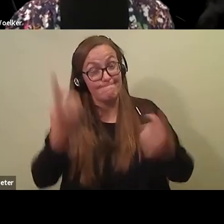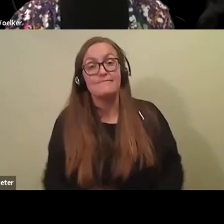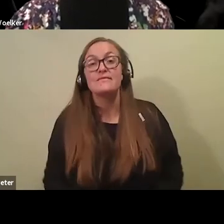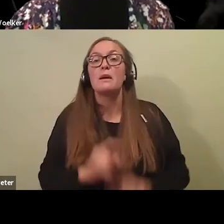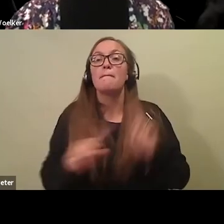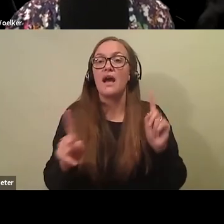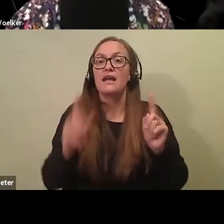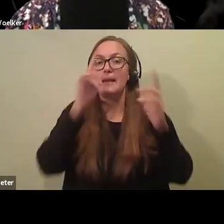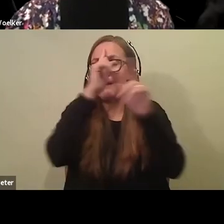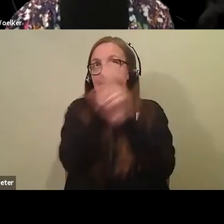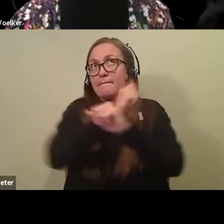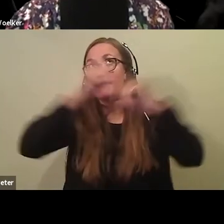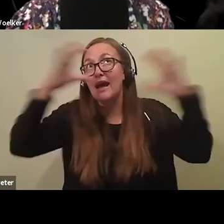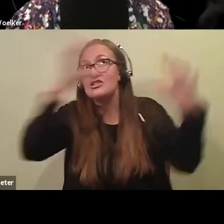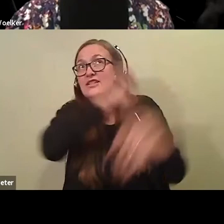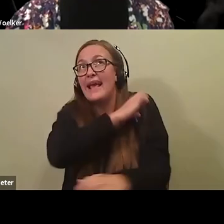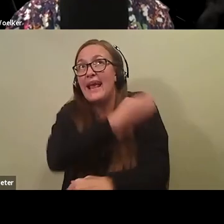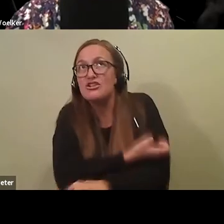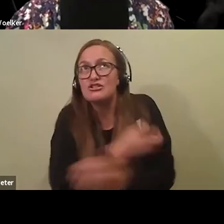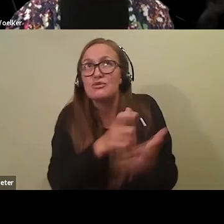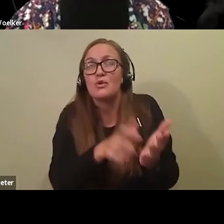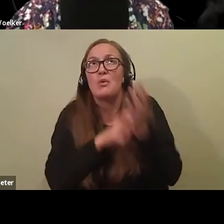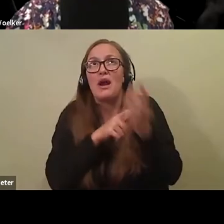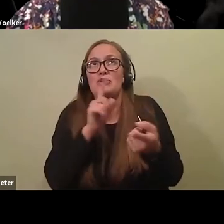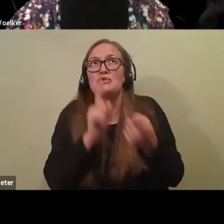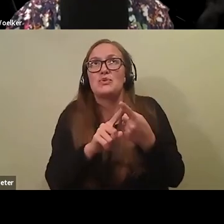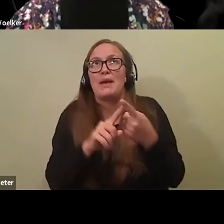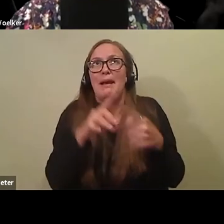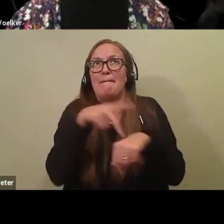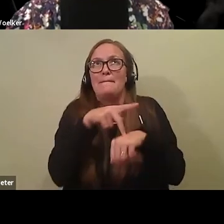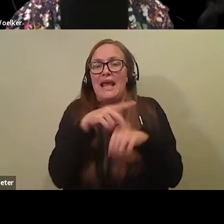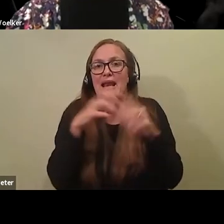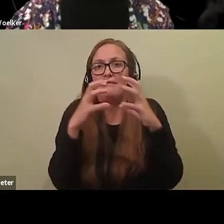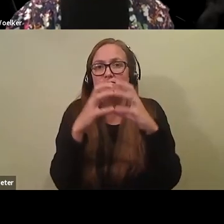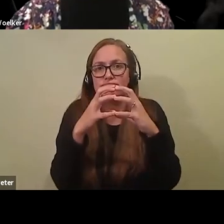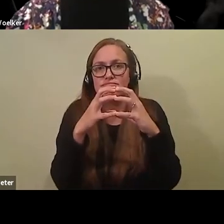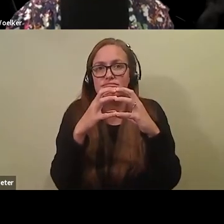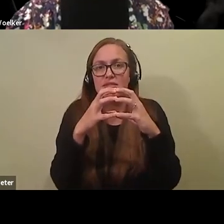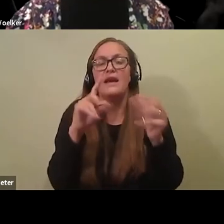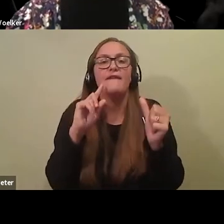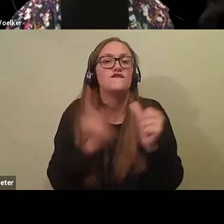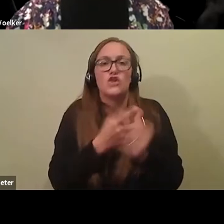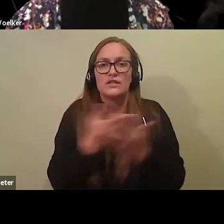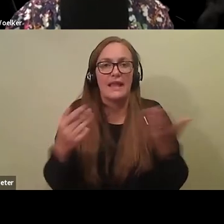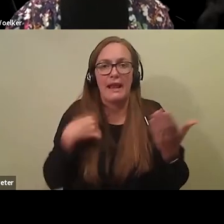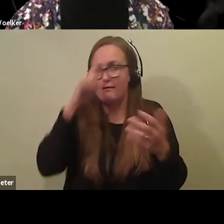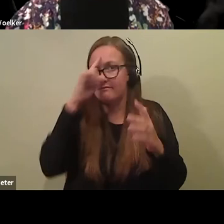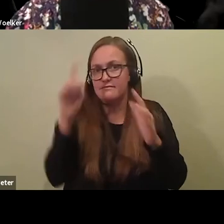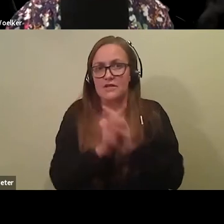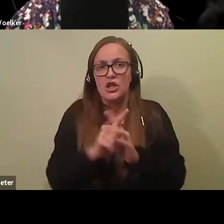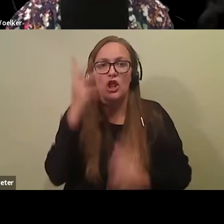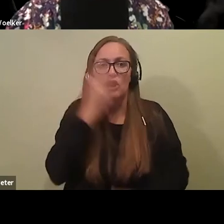energy that is required to hold a planet. This is the first thing that came to my mind. It looks like David